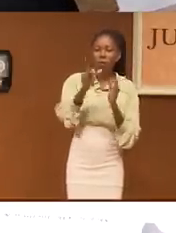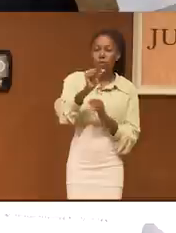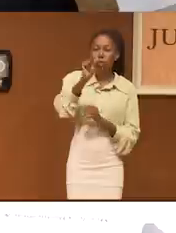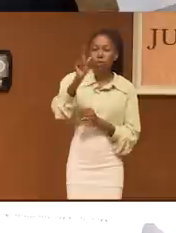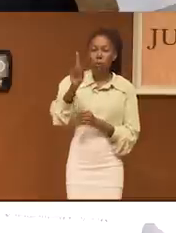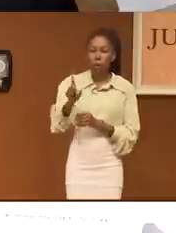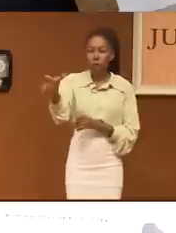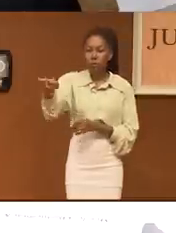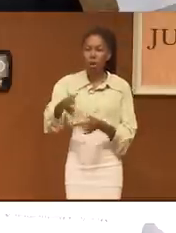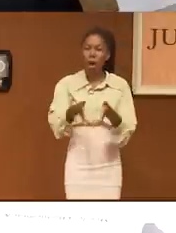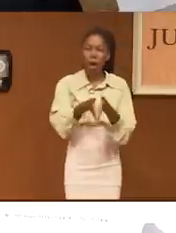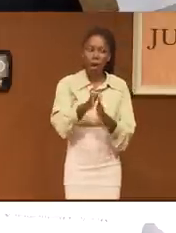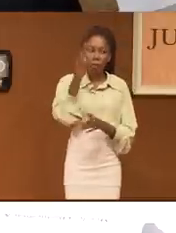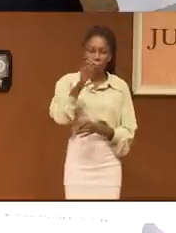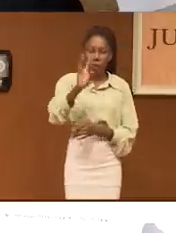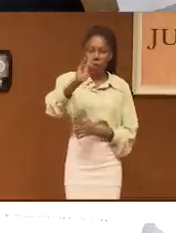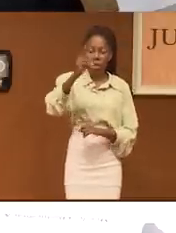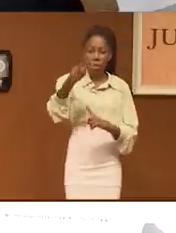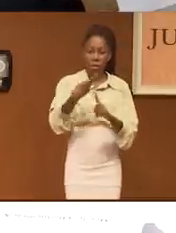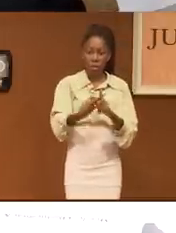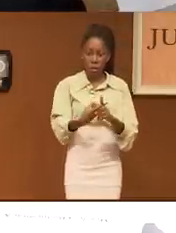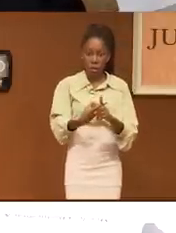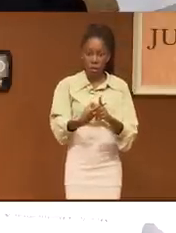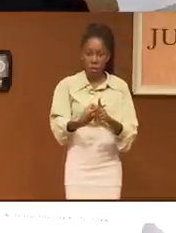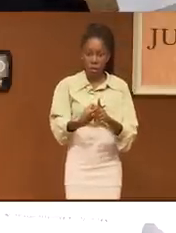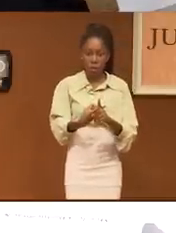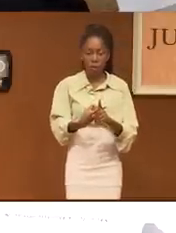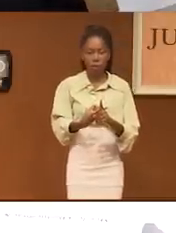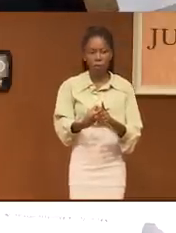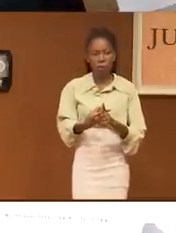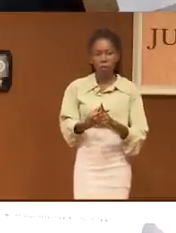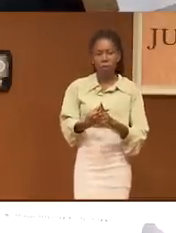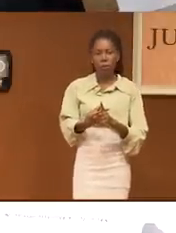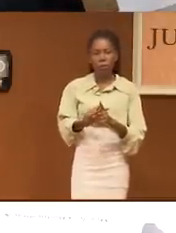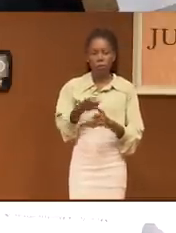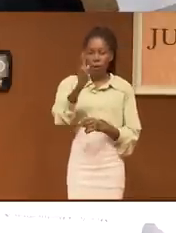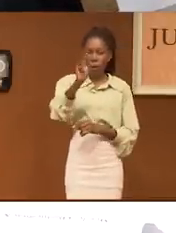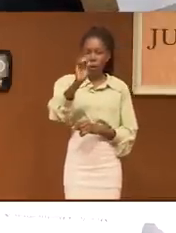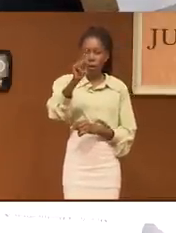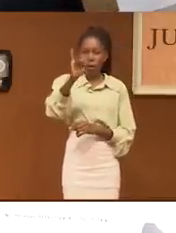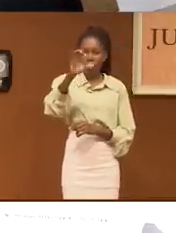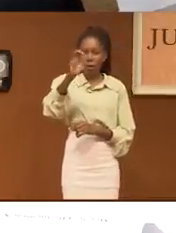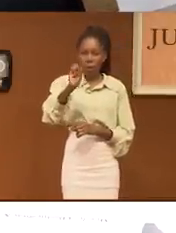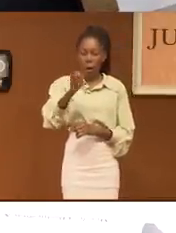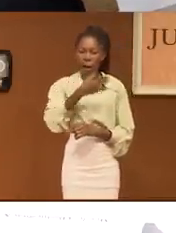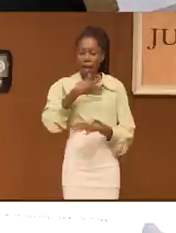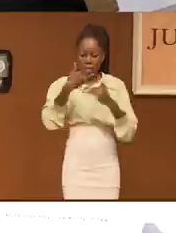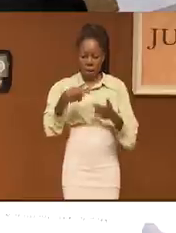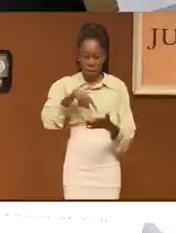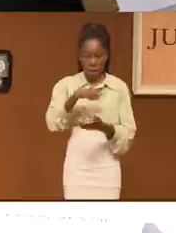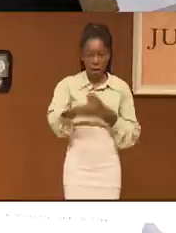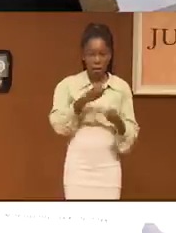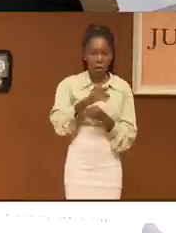2021, they requested for 6 months, do you understand? And we're already in the fifth month into